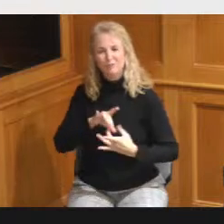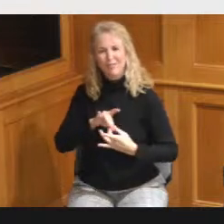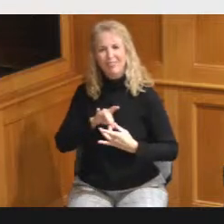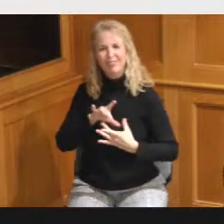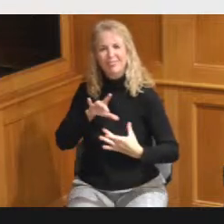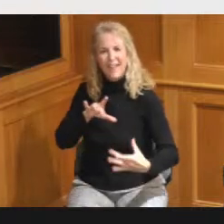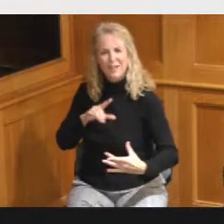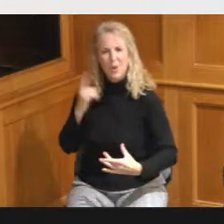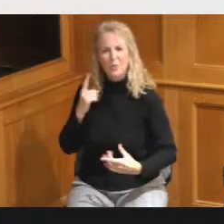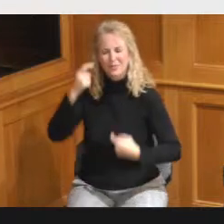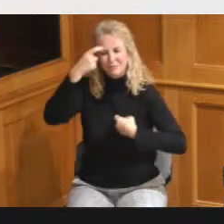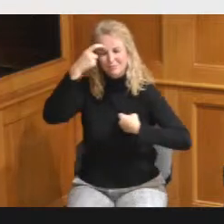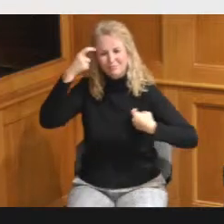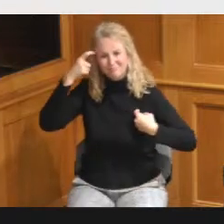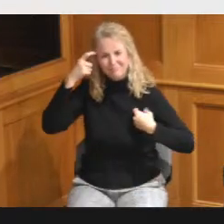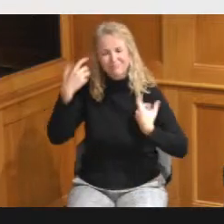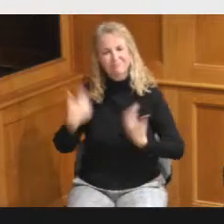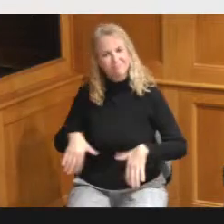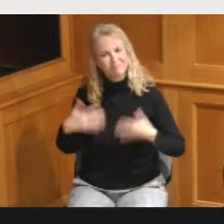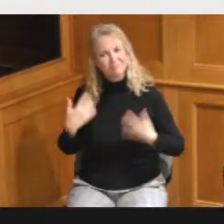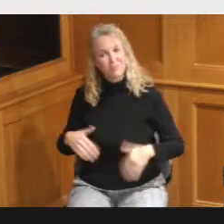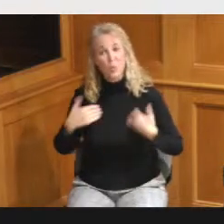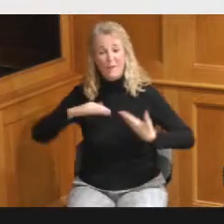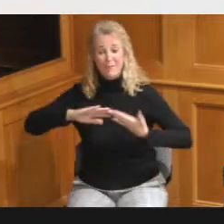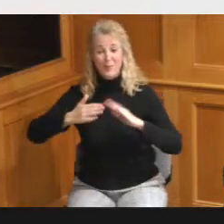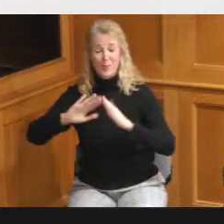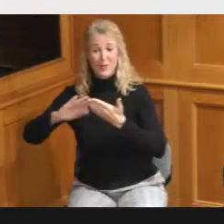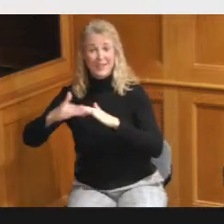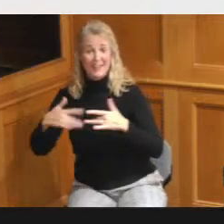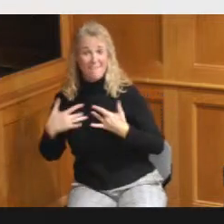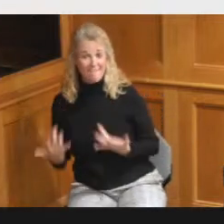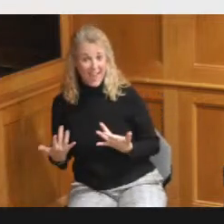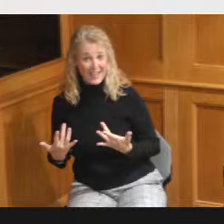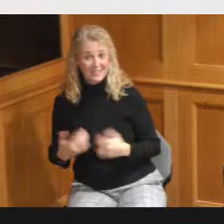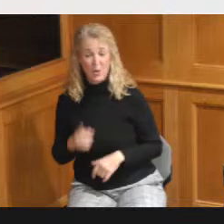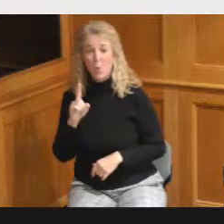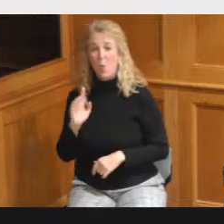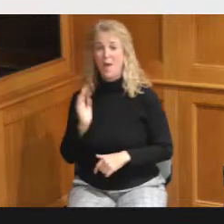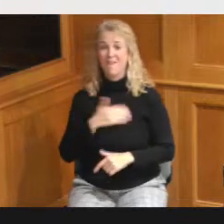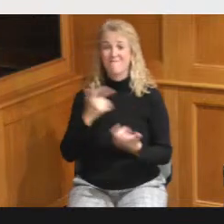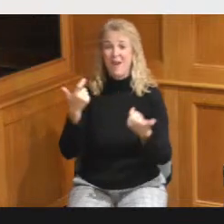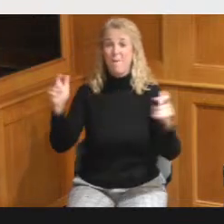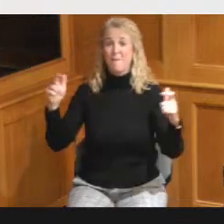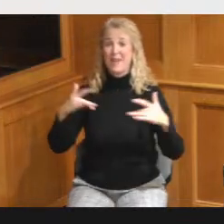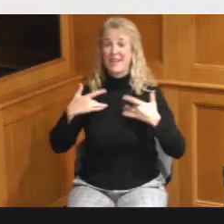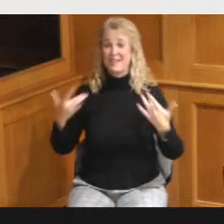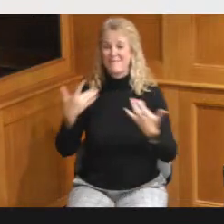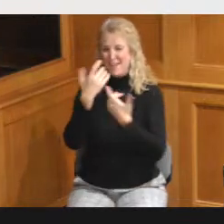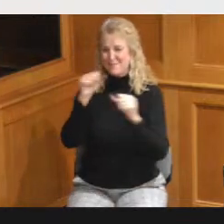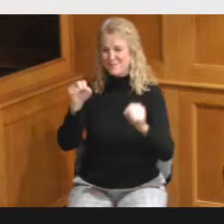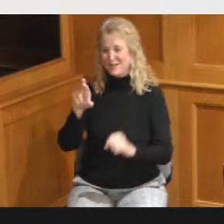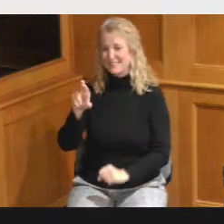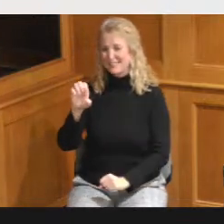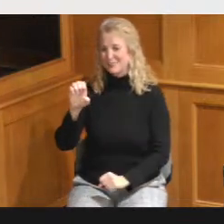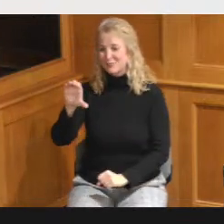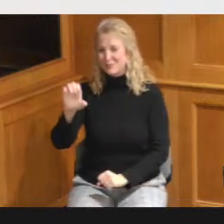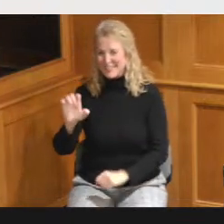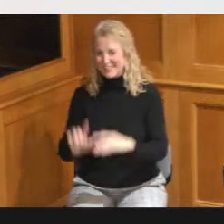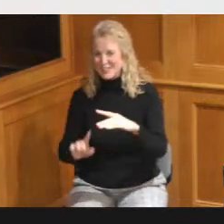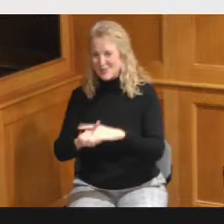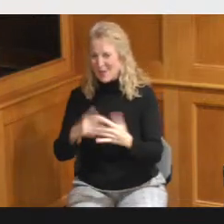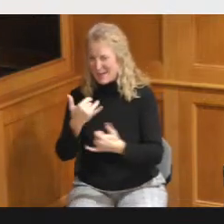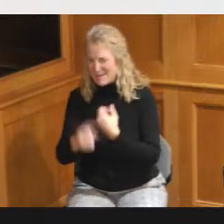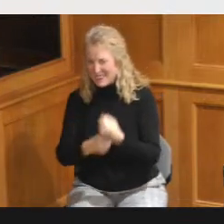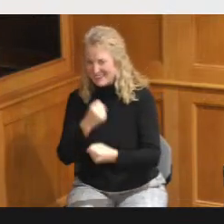a different side as well where we have community events. And one of our larger community events, President Reese was able to come to this